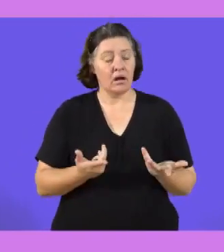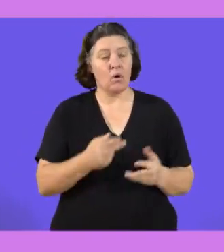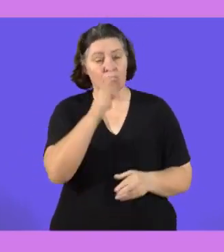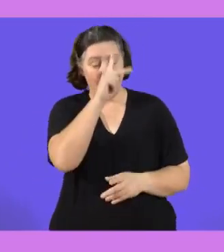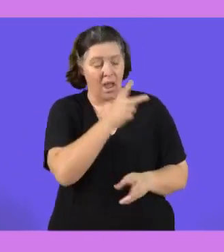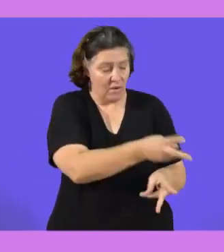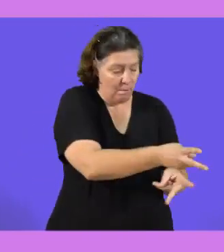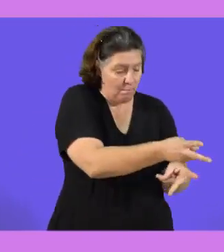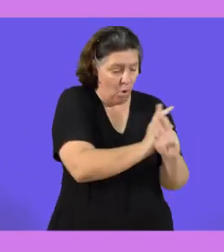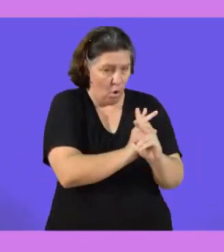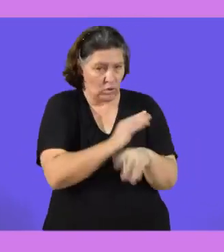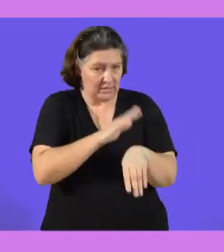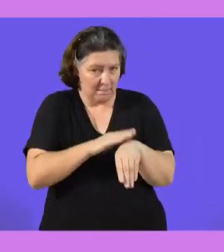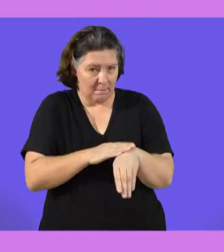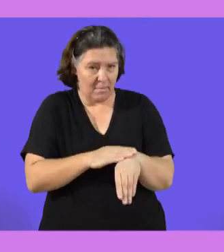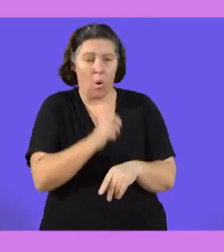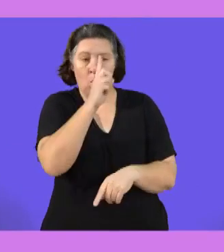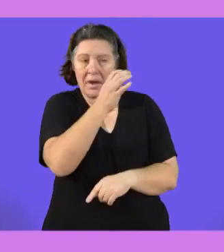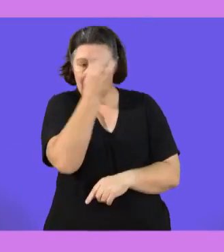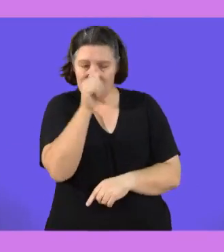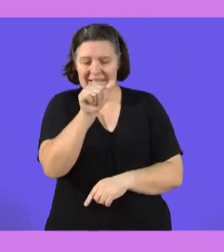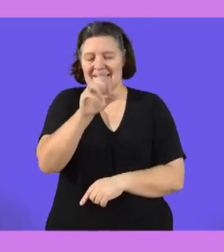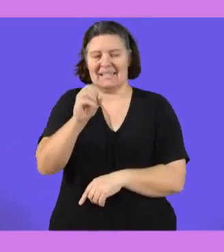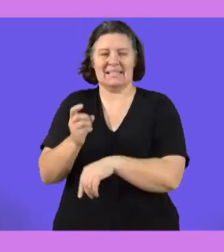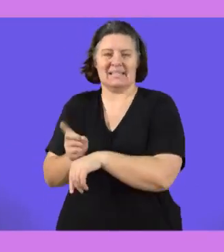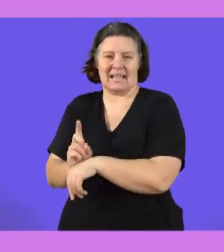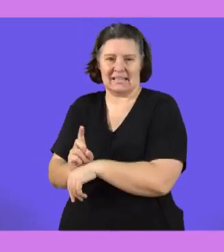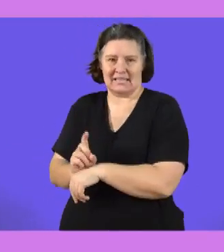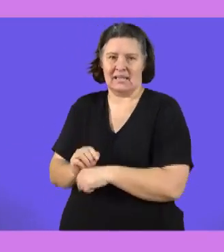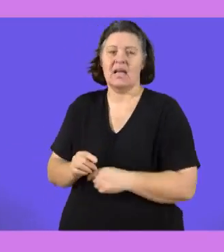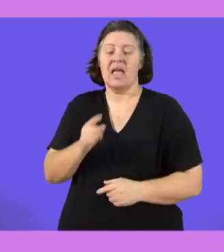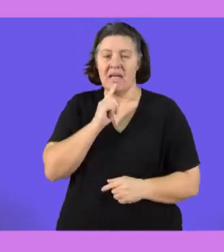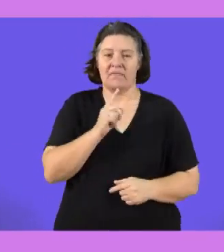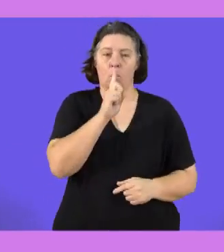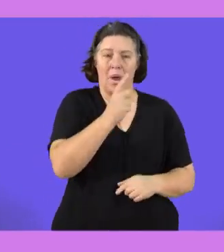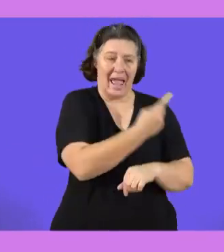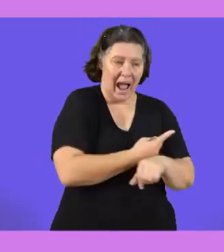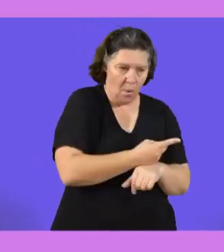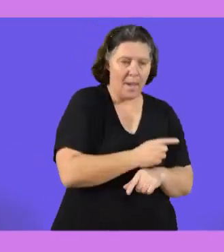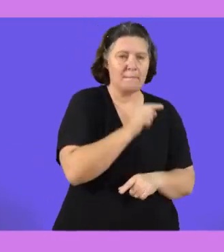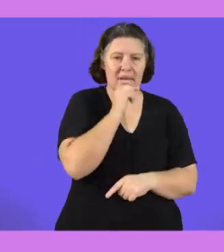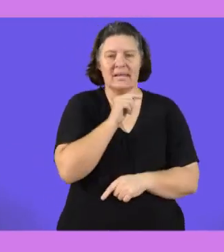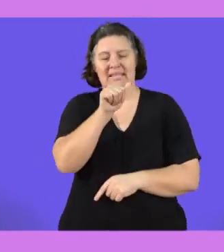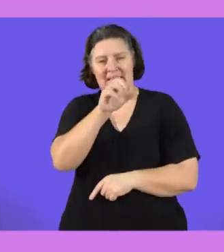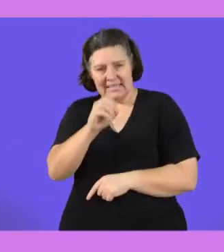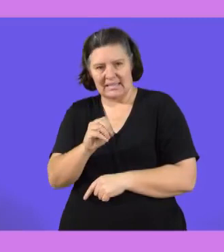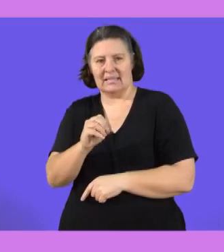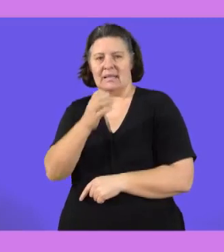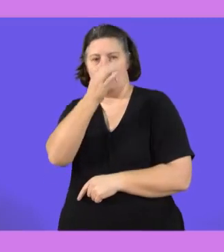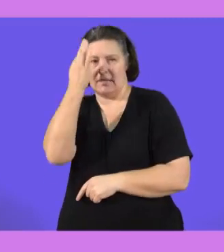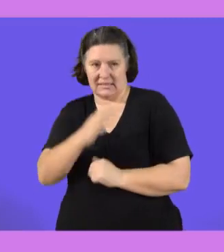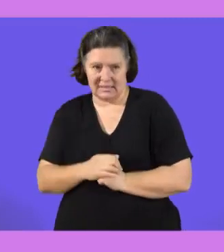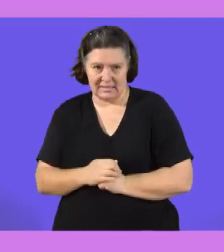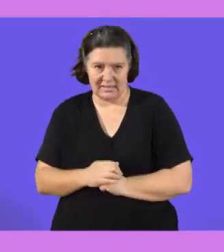factor. Then remember, when we borrow, 1 minute becomes 60 seconds, for example. If we borrow 1 hour, that becomes 60